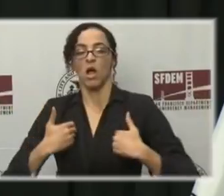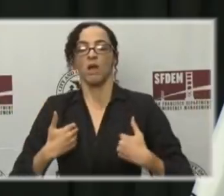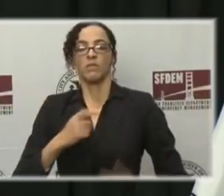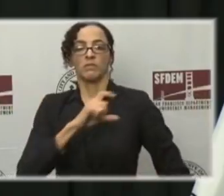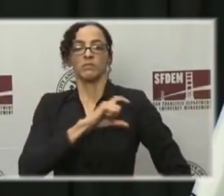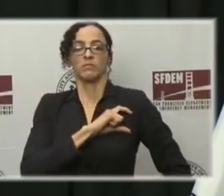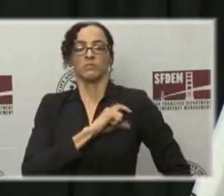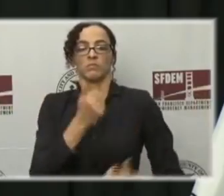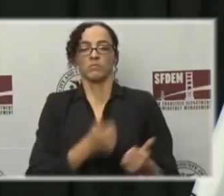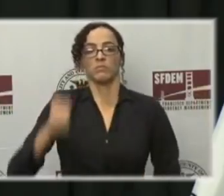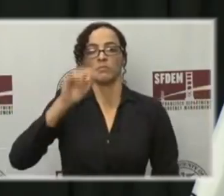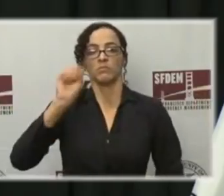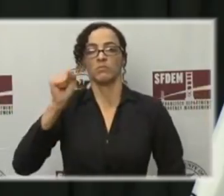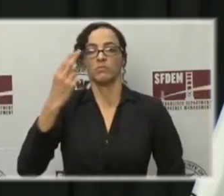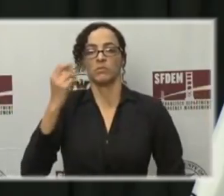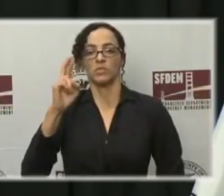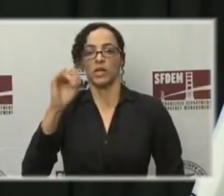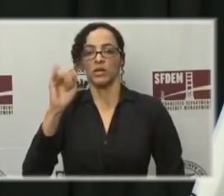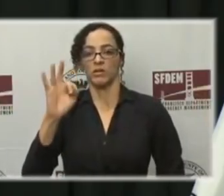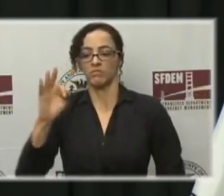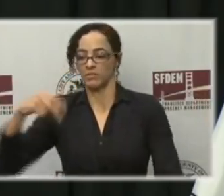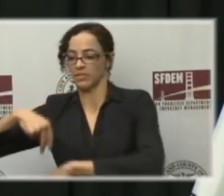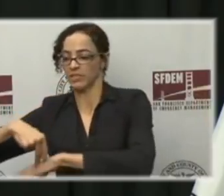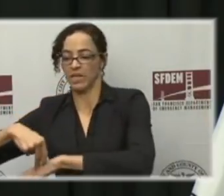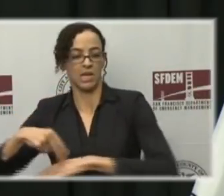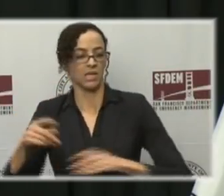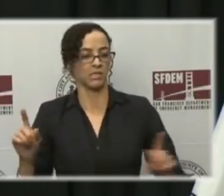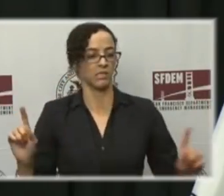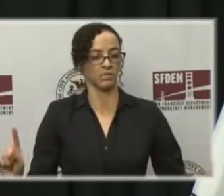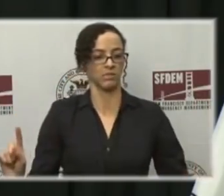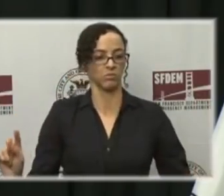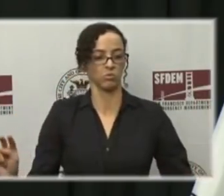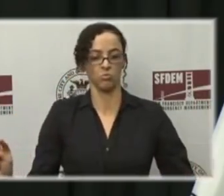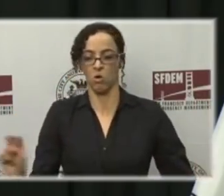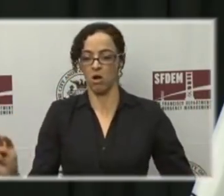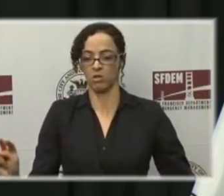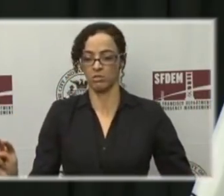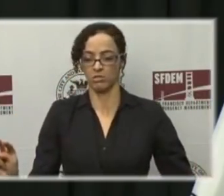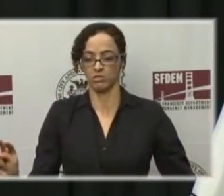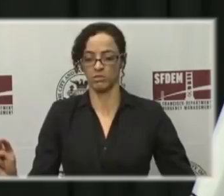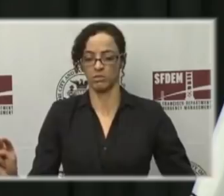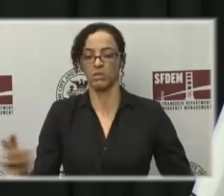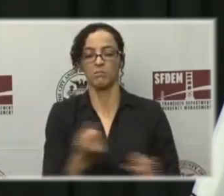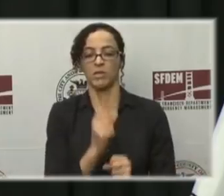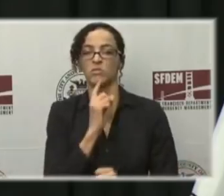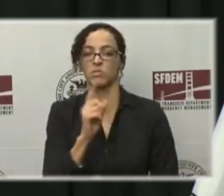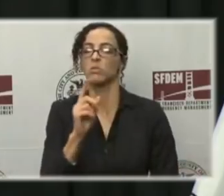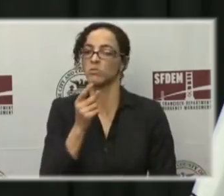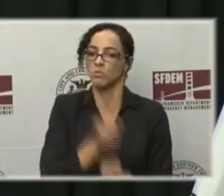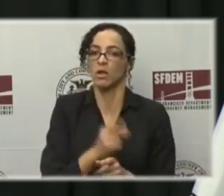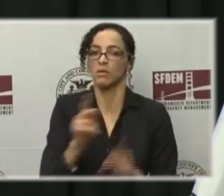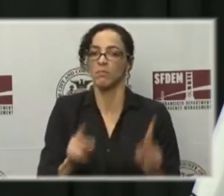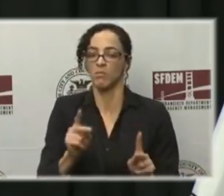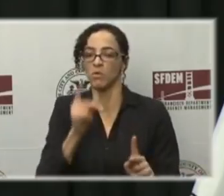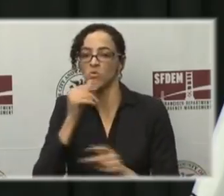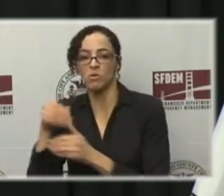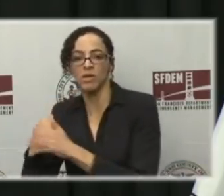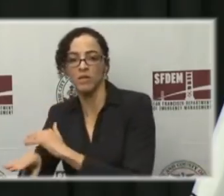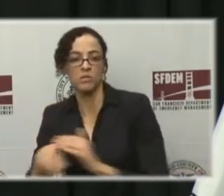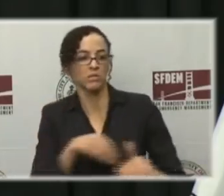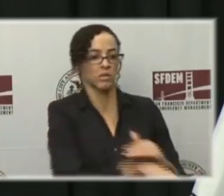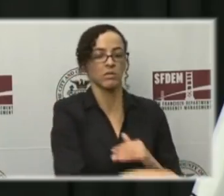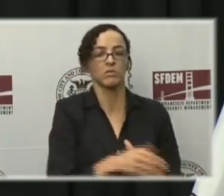only allowing appropriate staff to enter. Residents are being assessed for symptoms on every